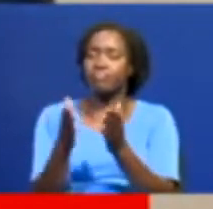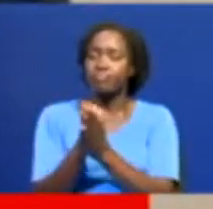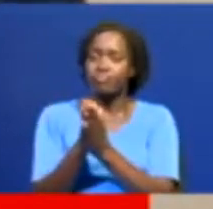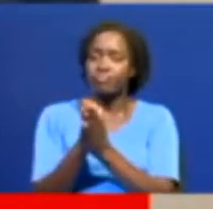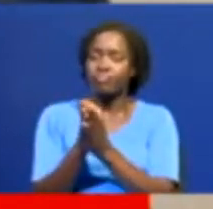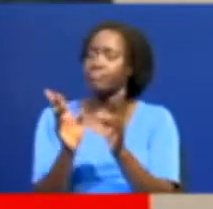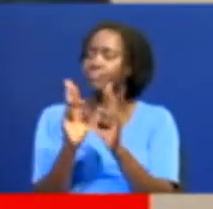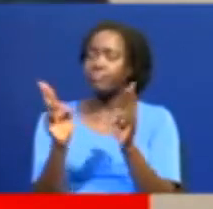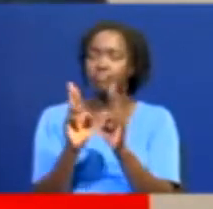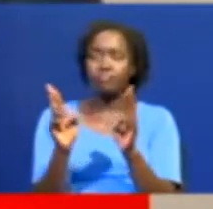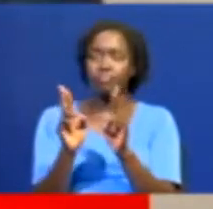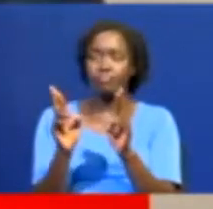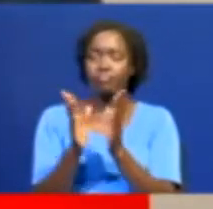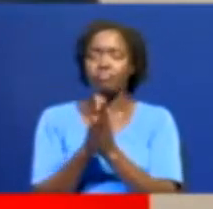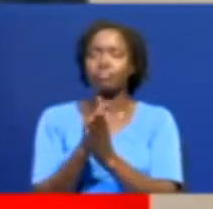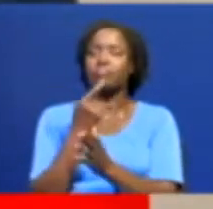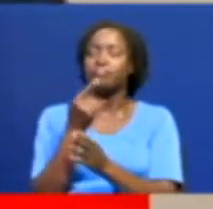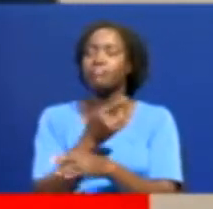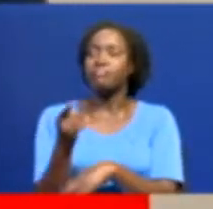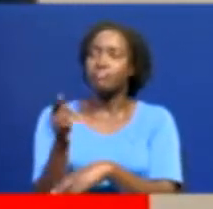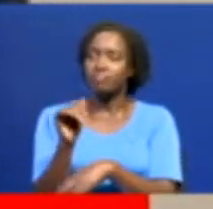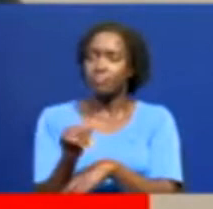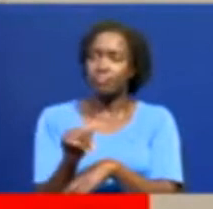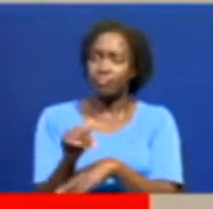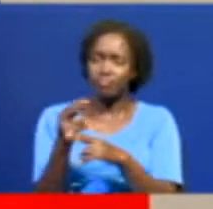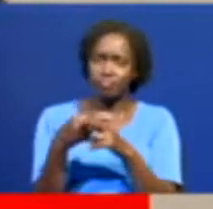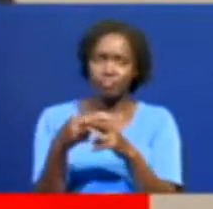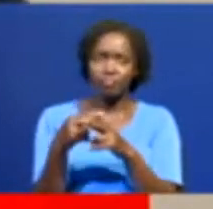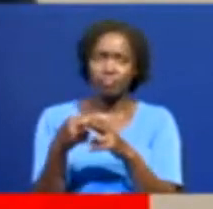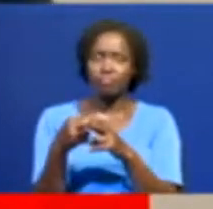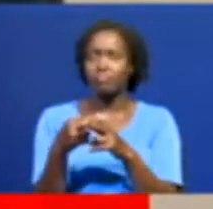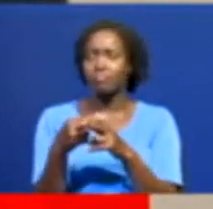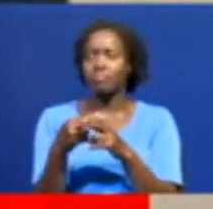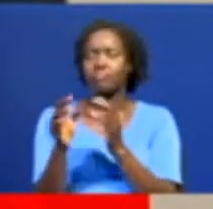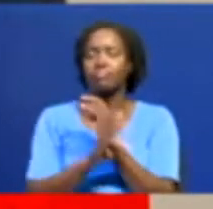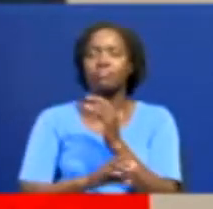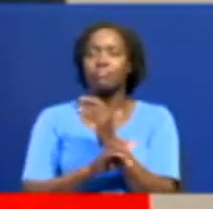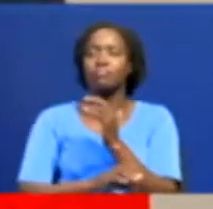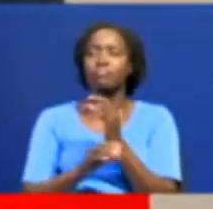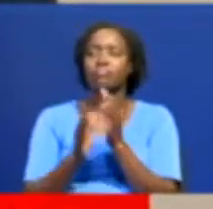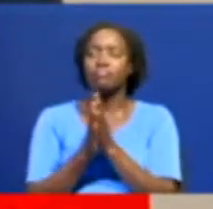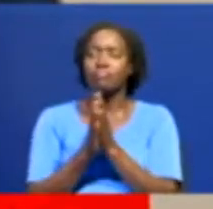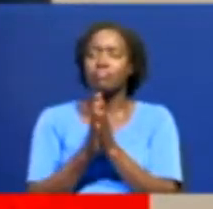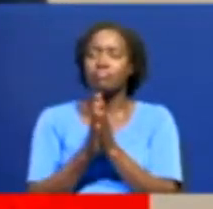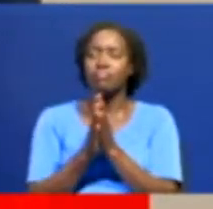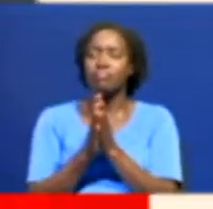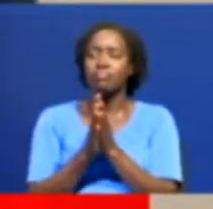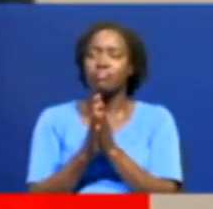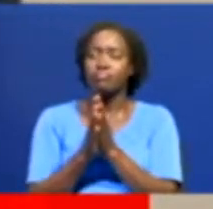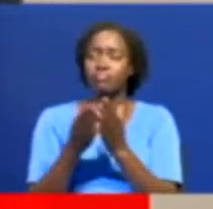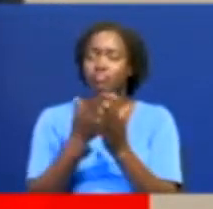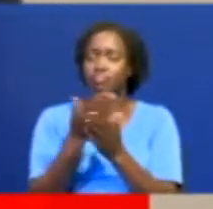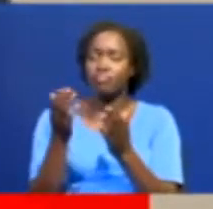we are up to it, and I can assure you that soon our country will be a beehive